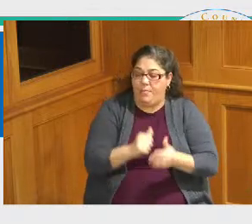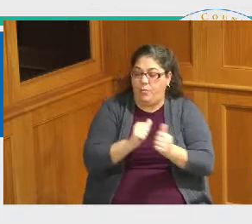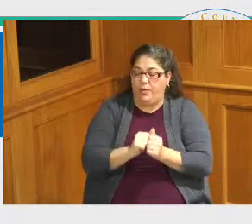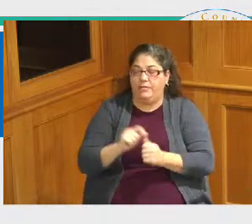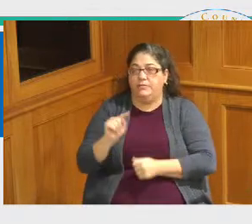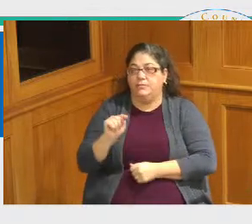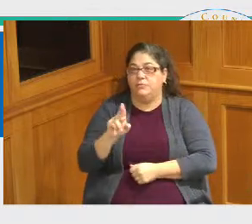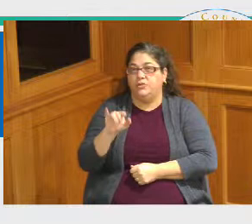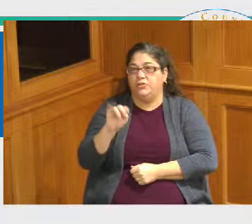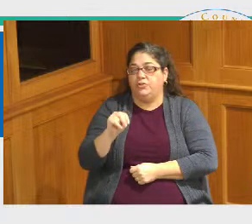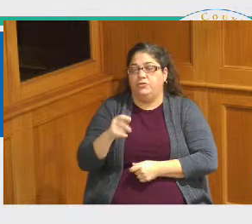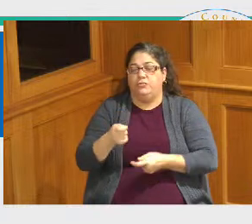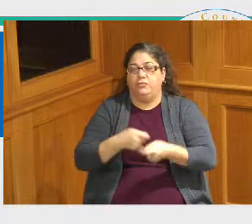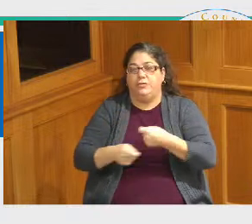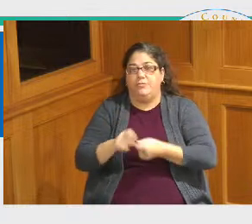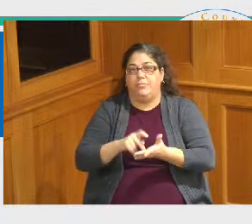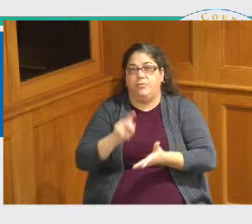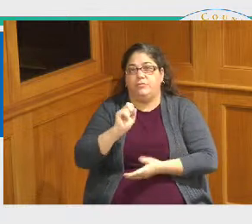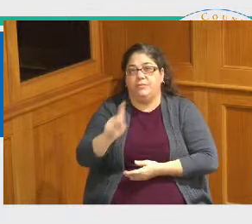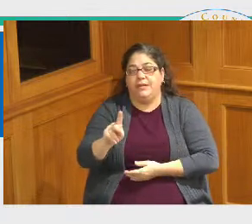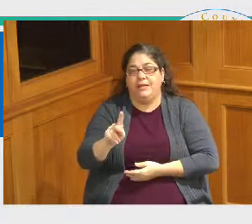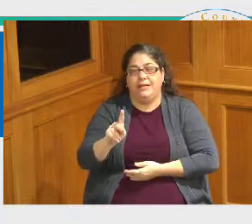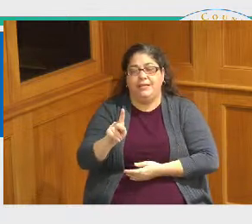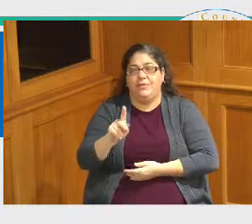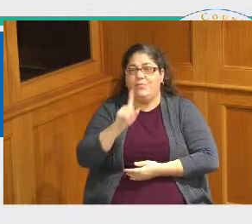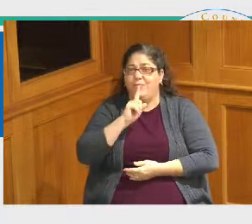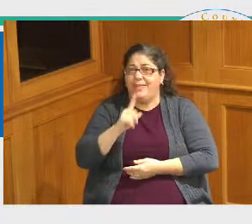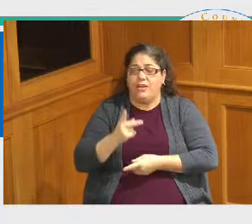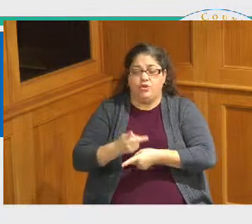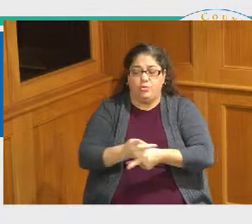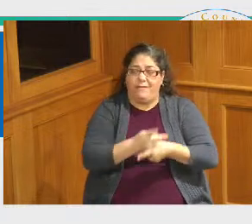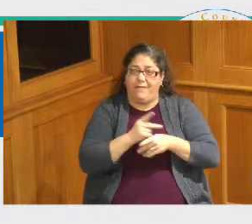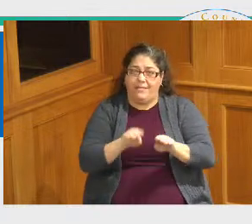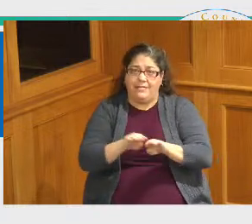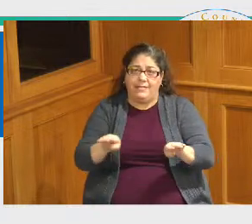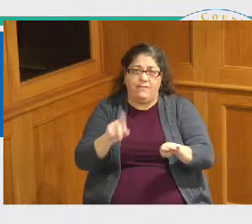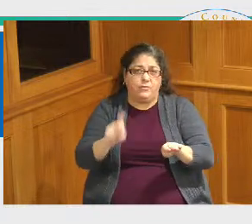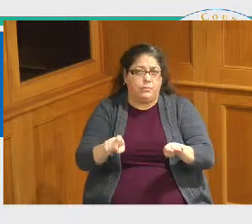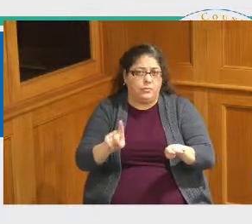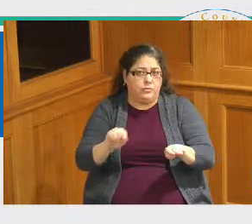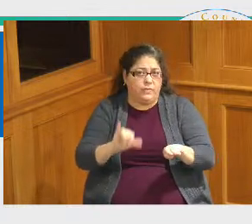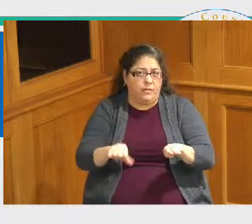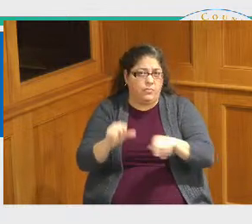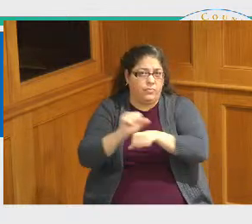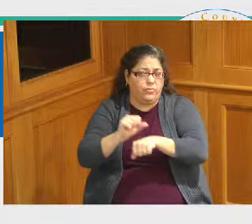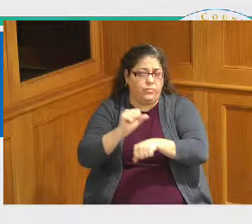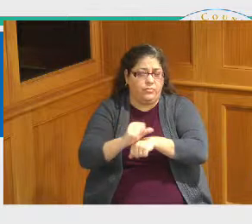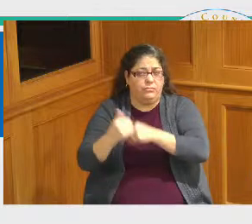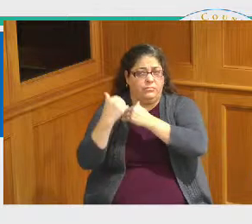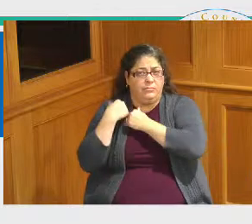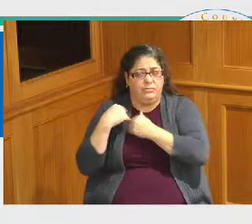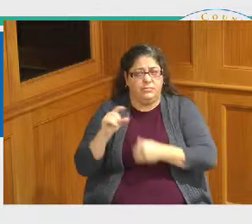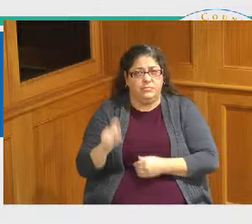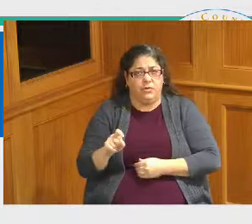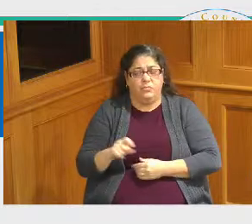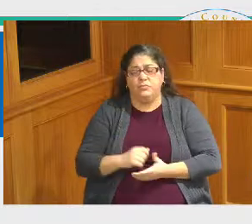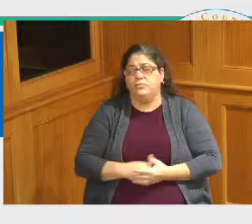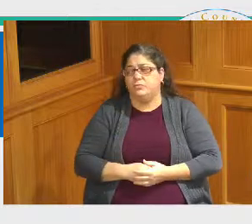It's currently being managed by Ed Demerit, the supervisor, and again, like the